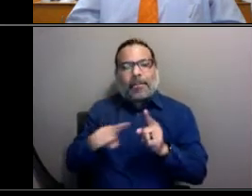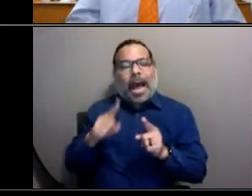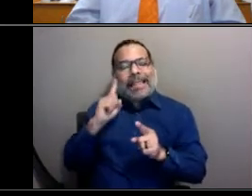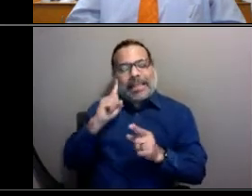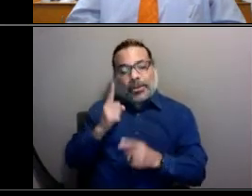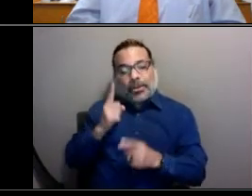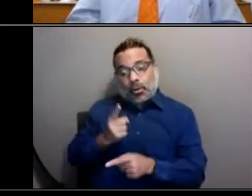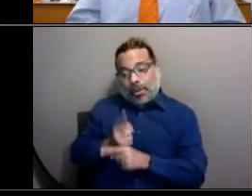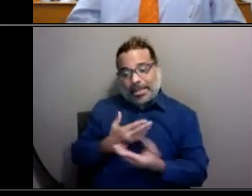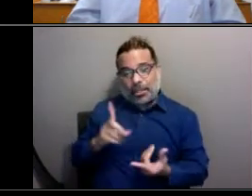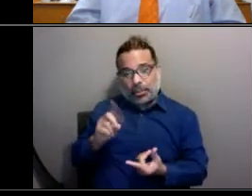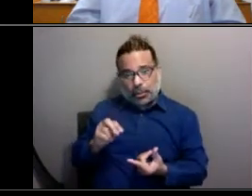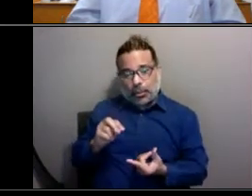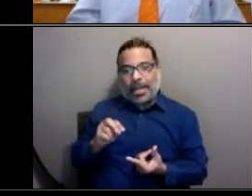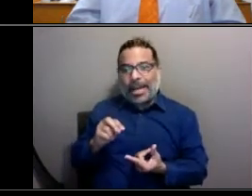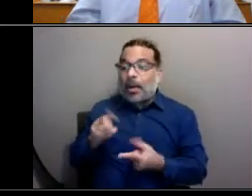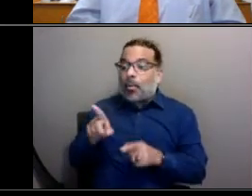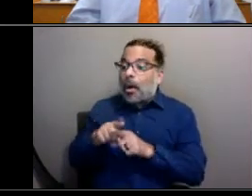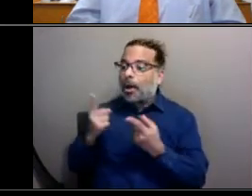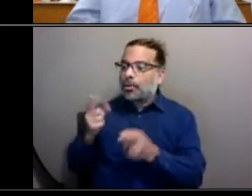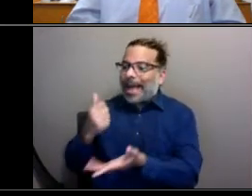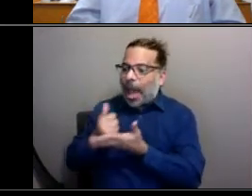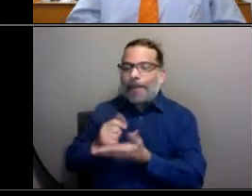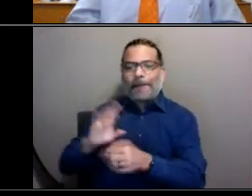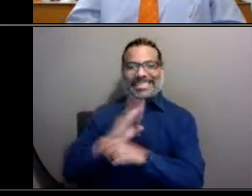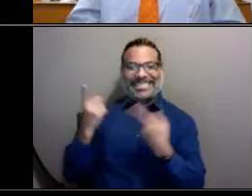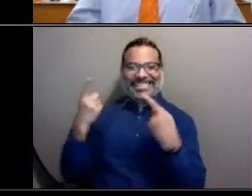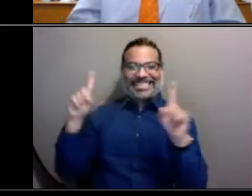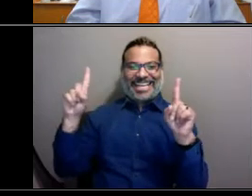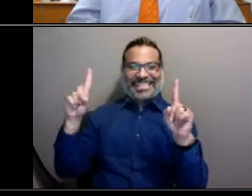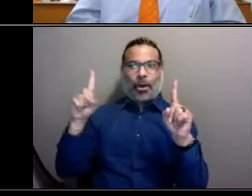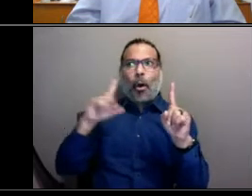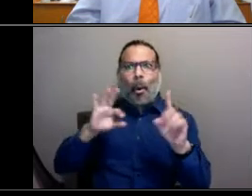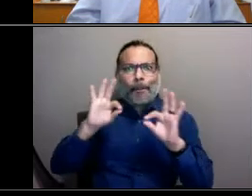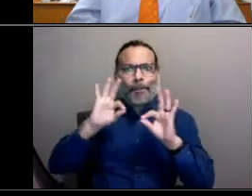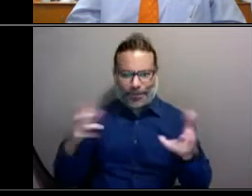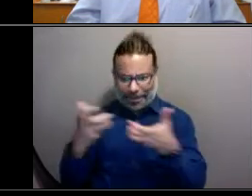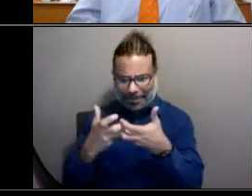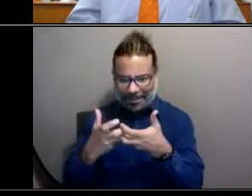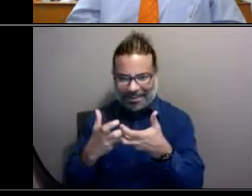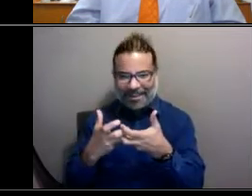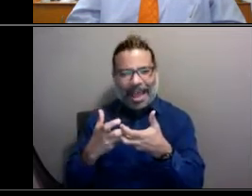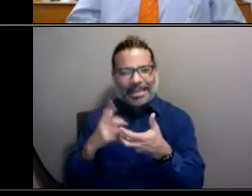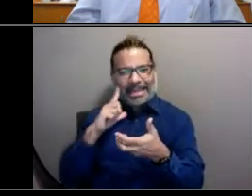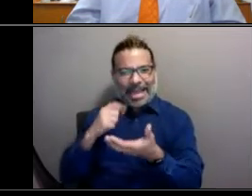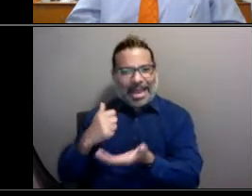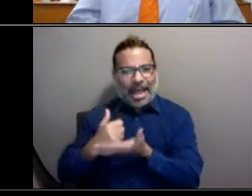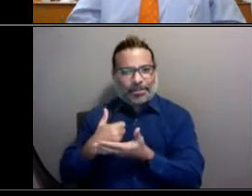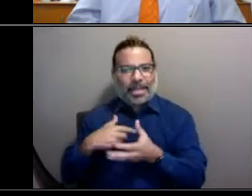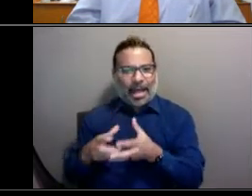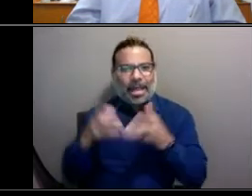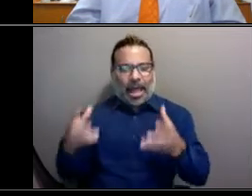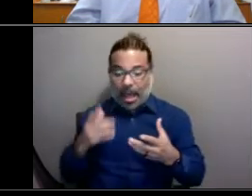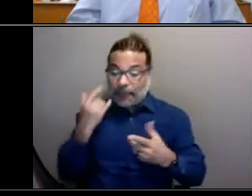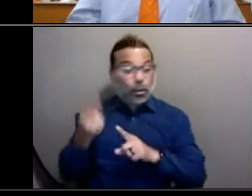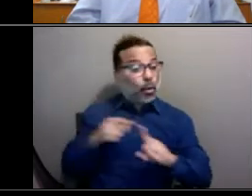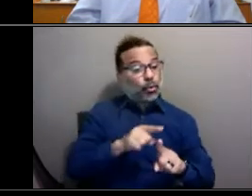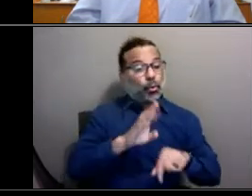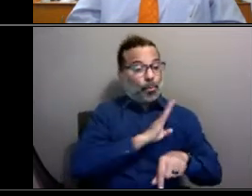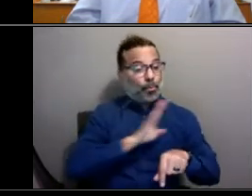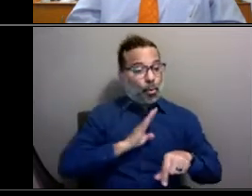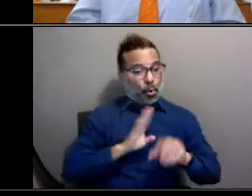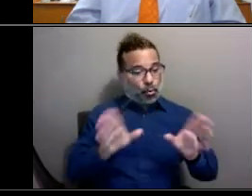also brings you great business success. That to me is a beautiful combination that usually elevates things when you get into the boardroom. But I think